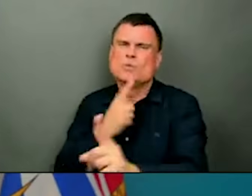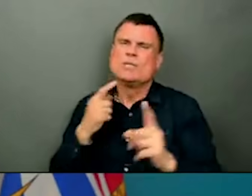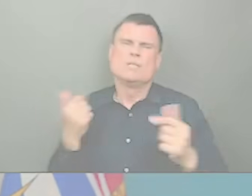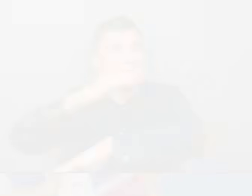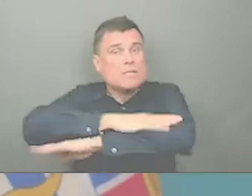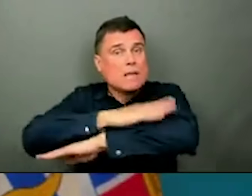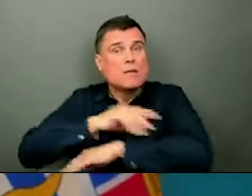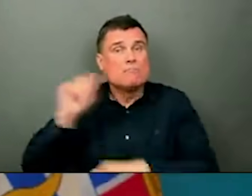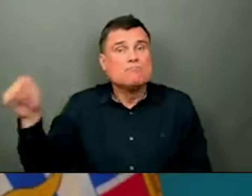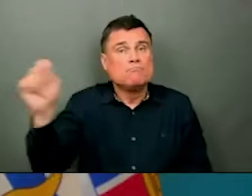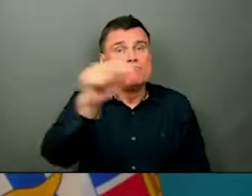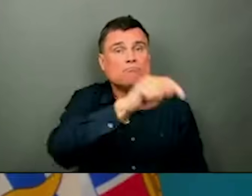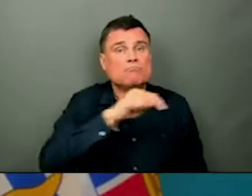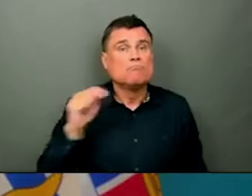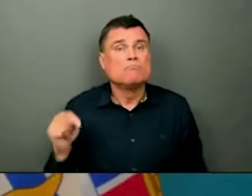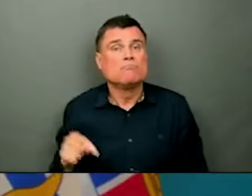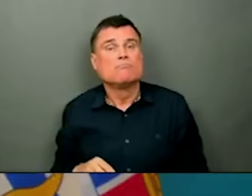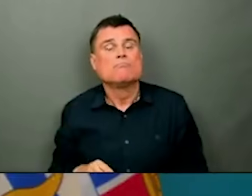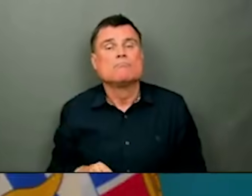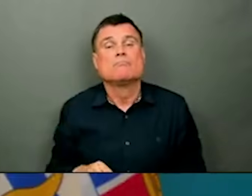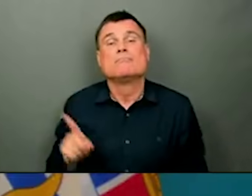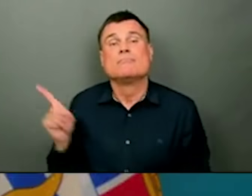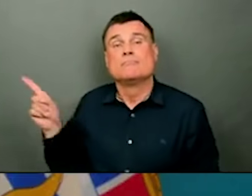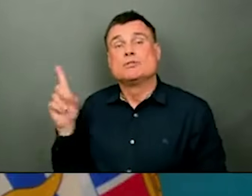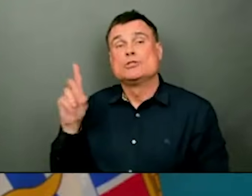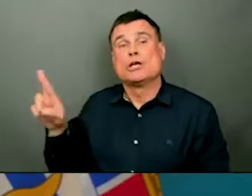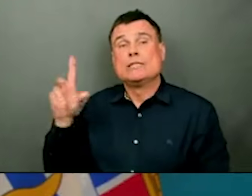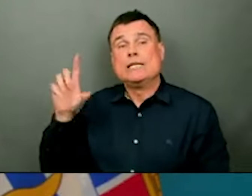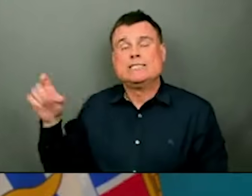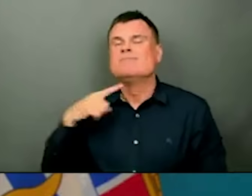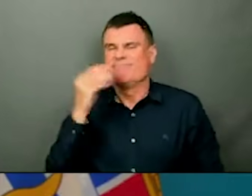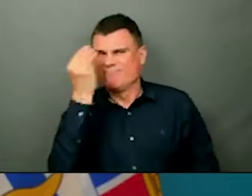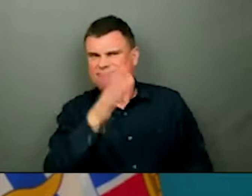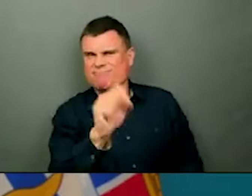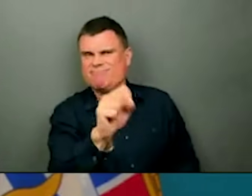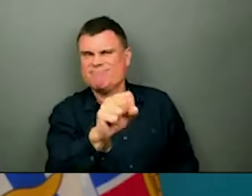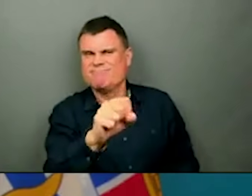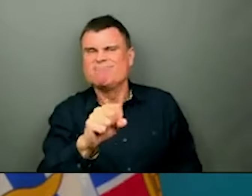so. Definitely, and we've been engaging with community leaders